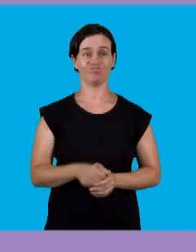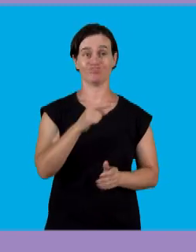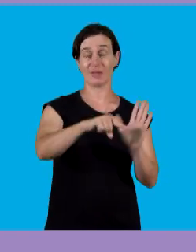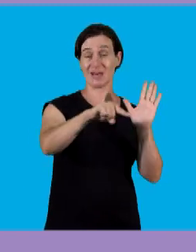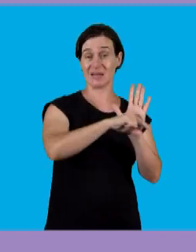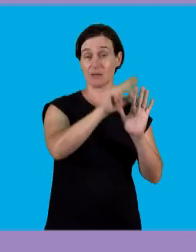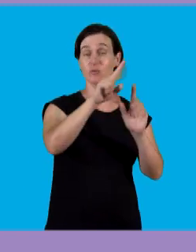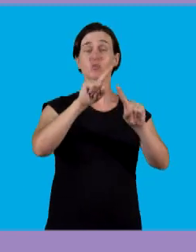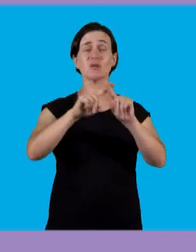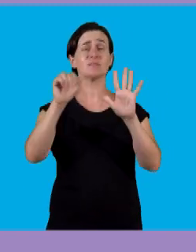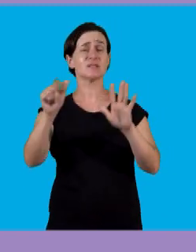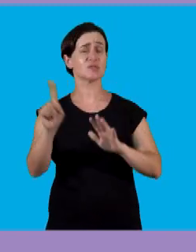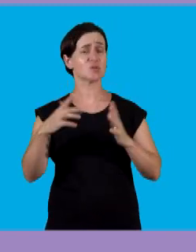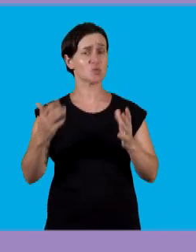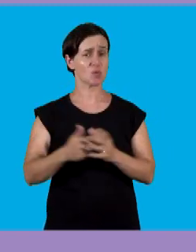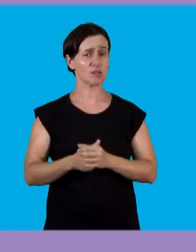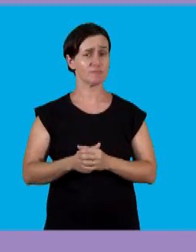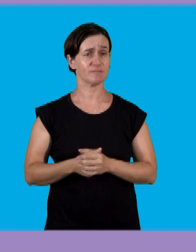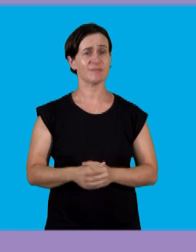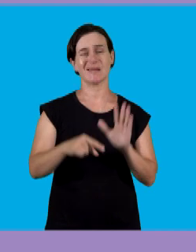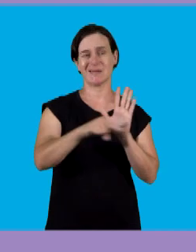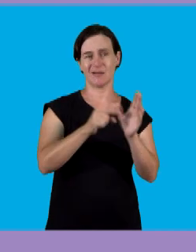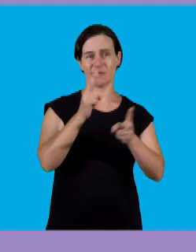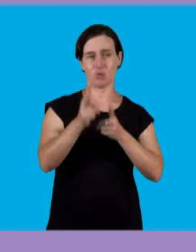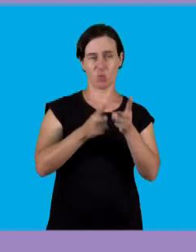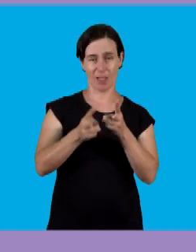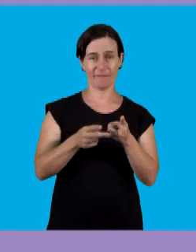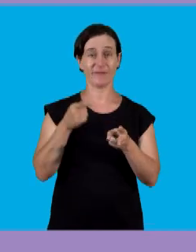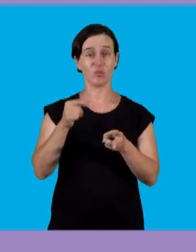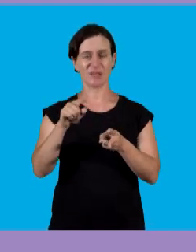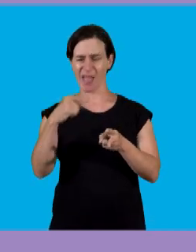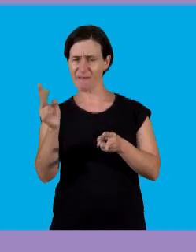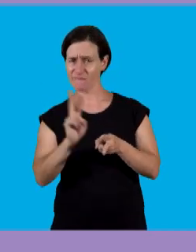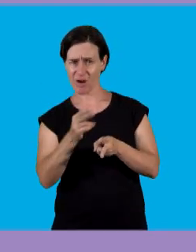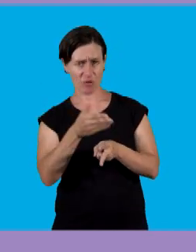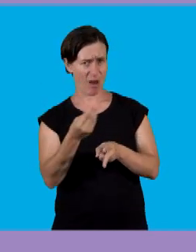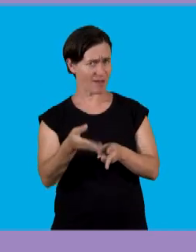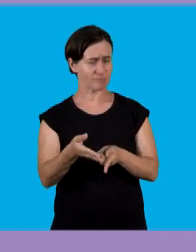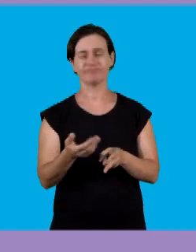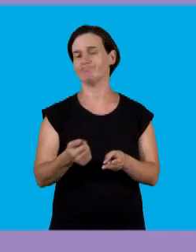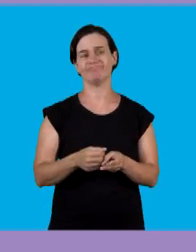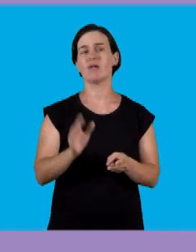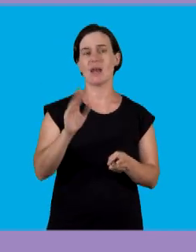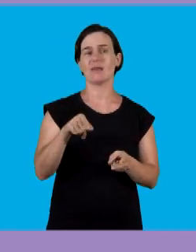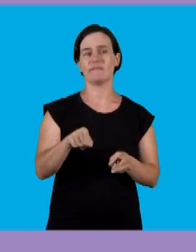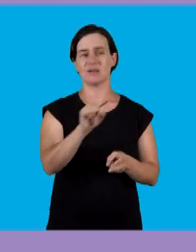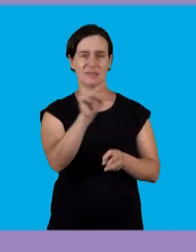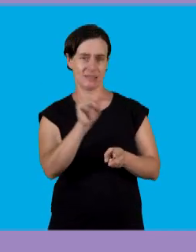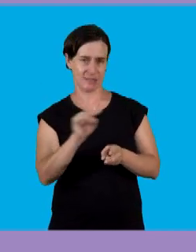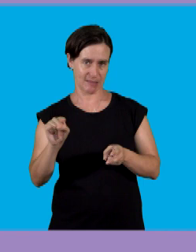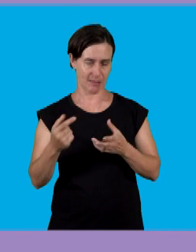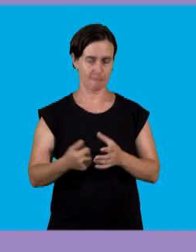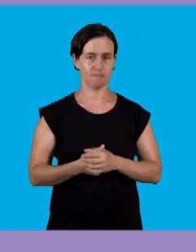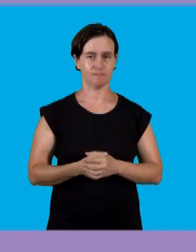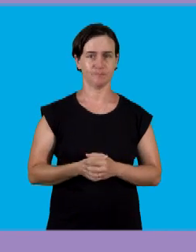-2 multiplied by 6, that is going to give us a -12. And because there are no other variables there, that is going to be